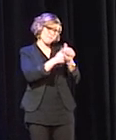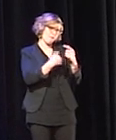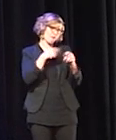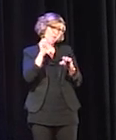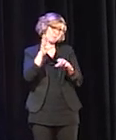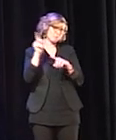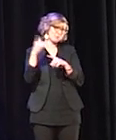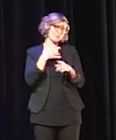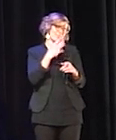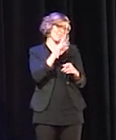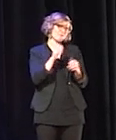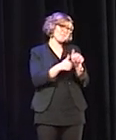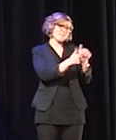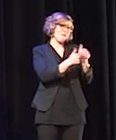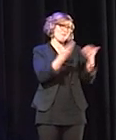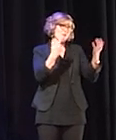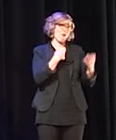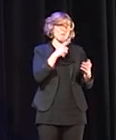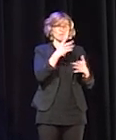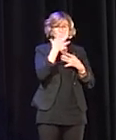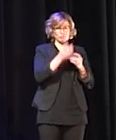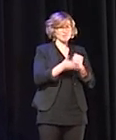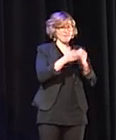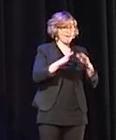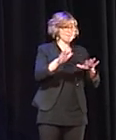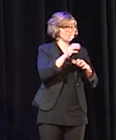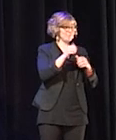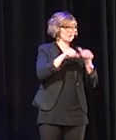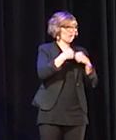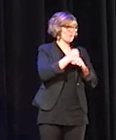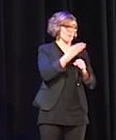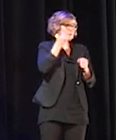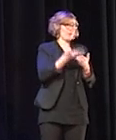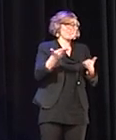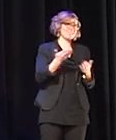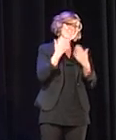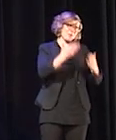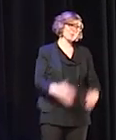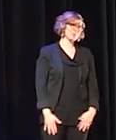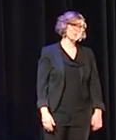Please feel free to follow along. I'm really interested in helping everyone make better stuff, so thank you. Thanks.